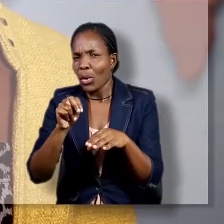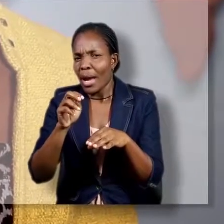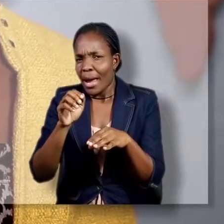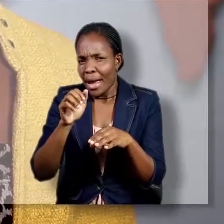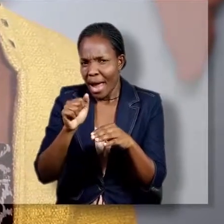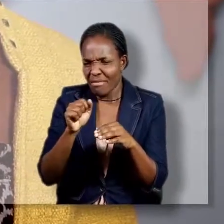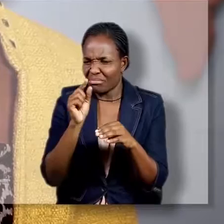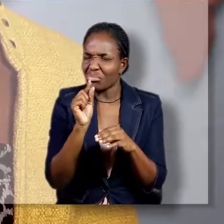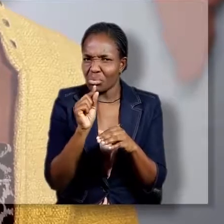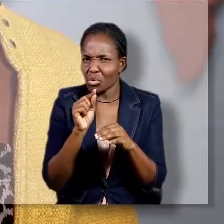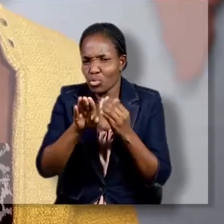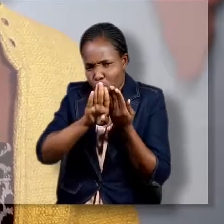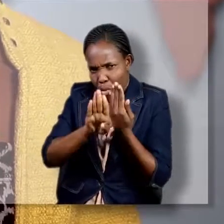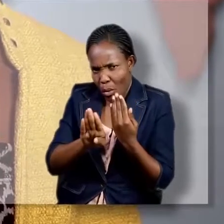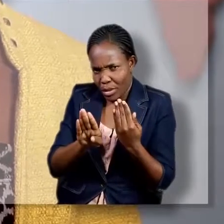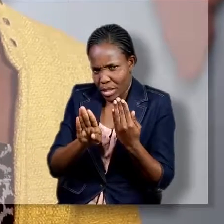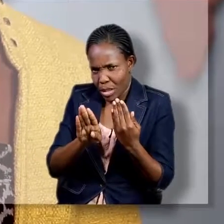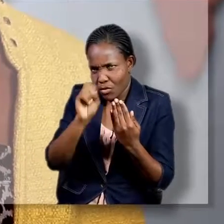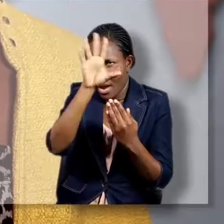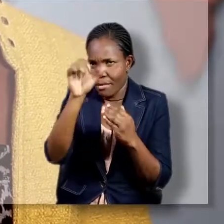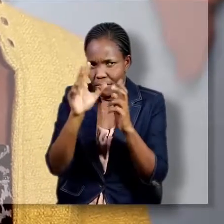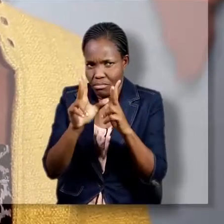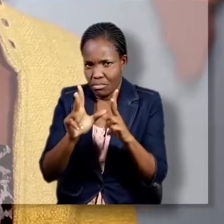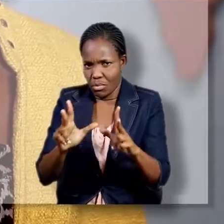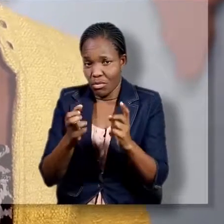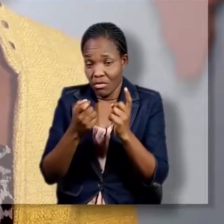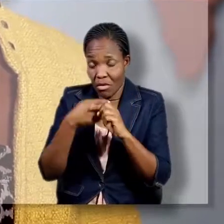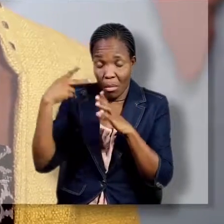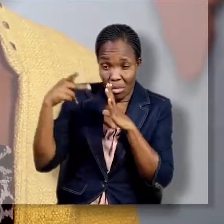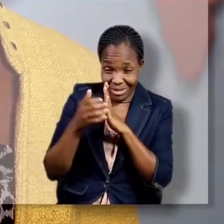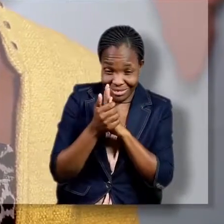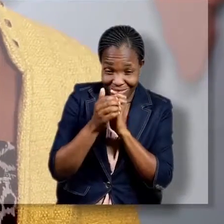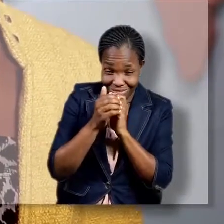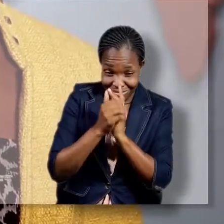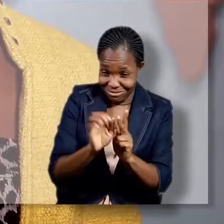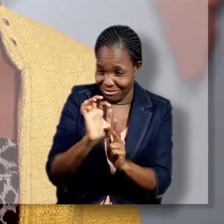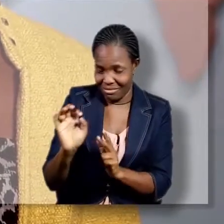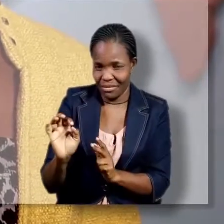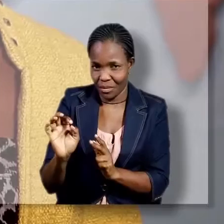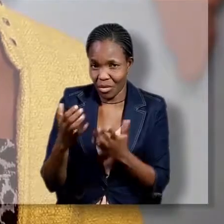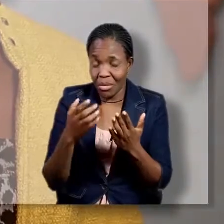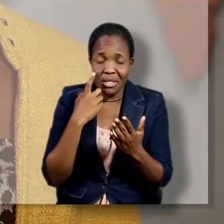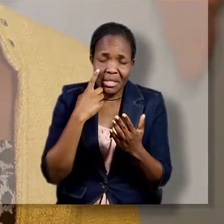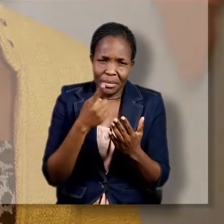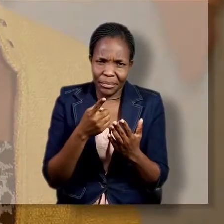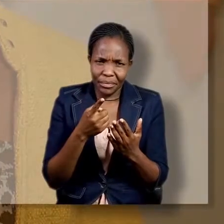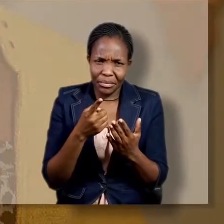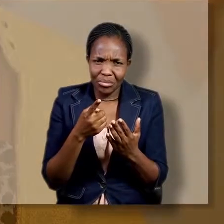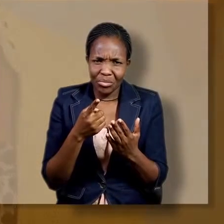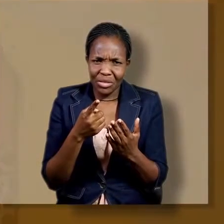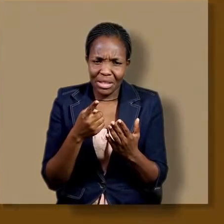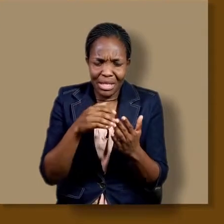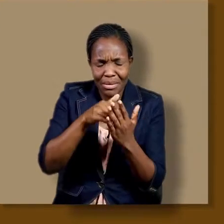to protect the rights and liberties of African citizens from their own political leaders. Let's look at what were considered